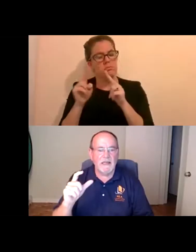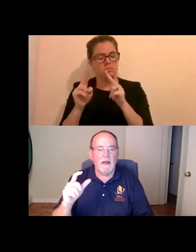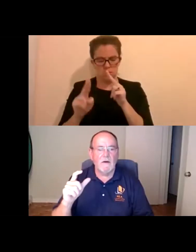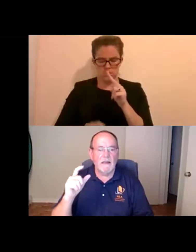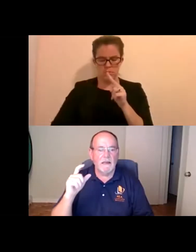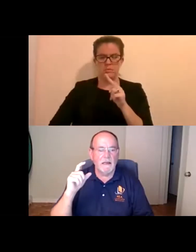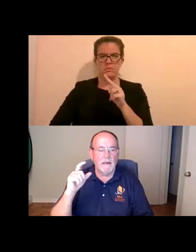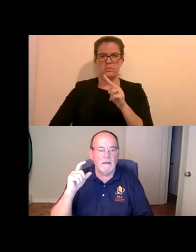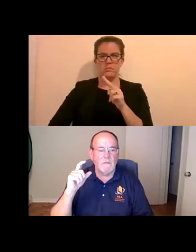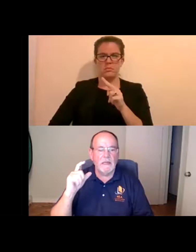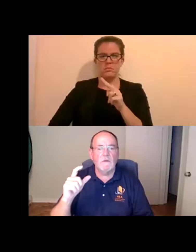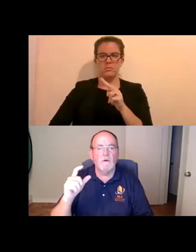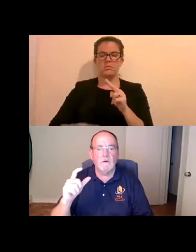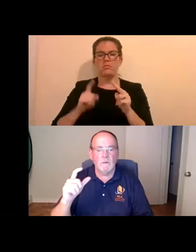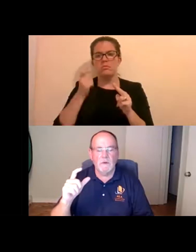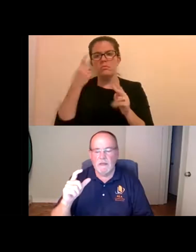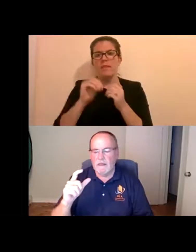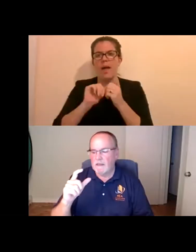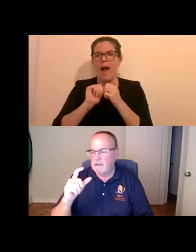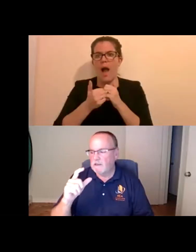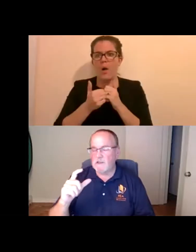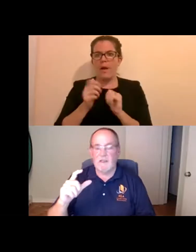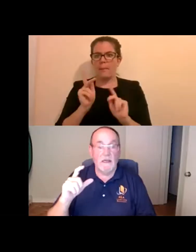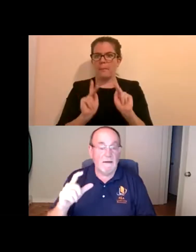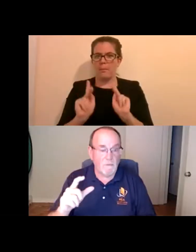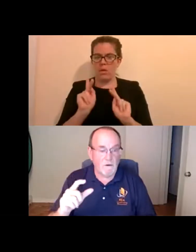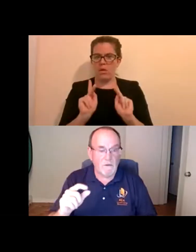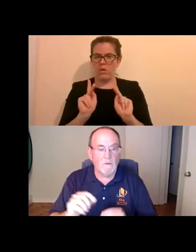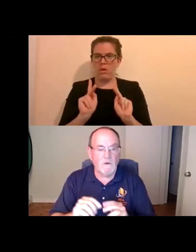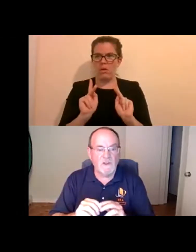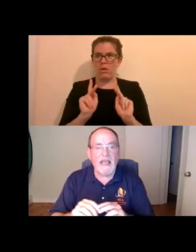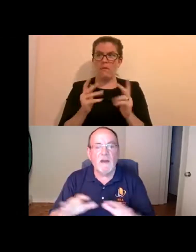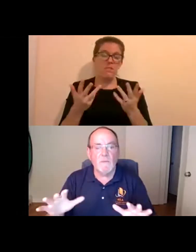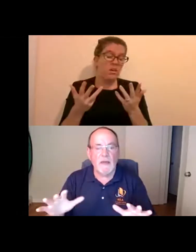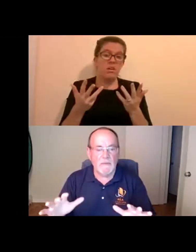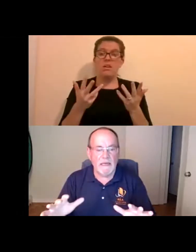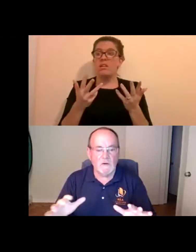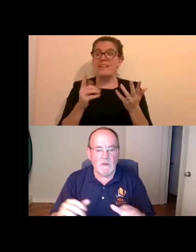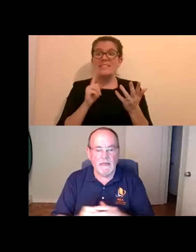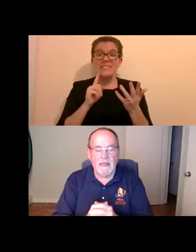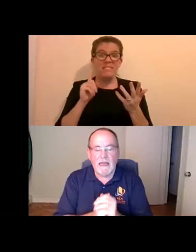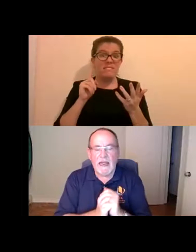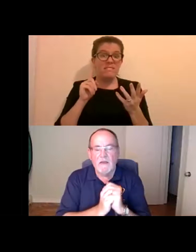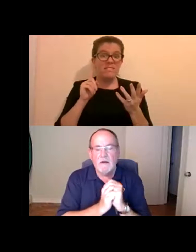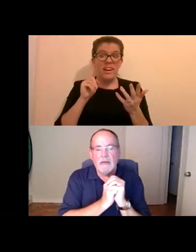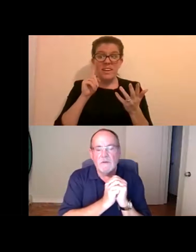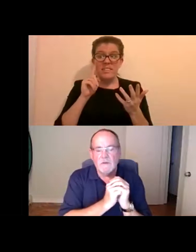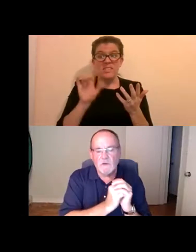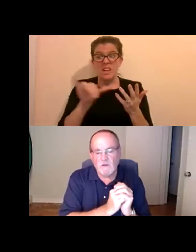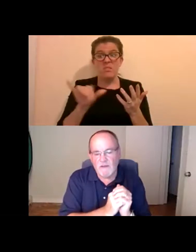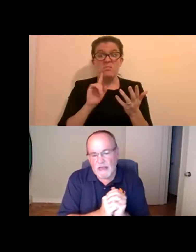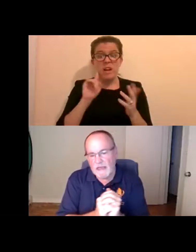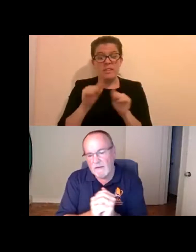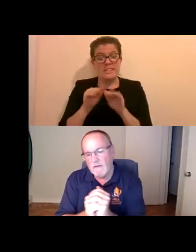understanding how a people group such as the deaf were scattered by mainstreaming, how they're able